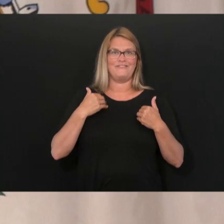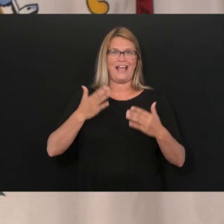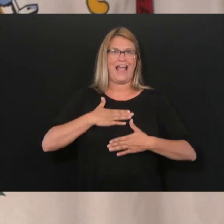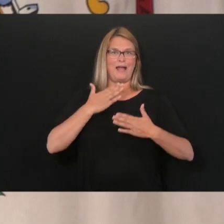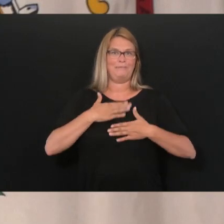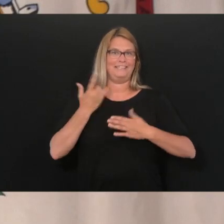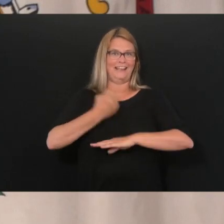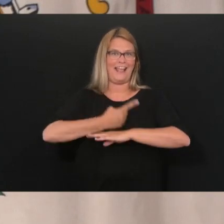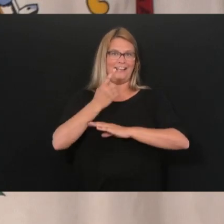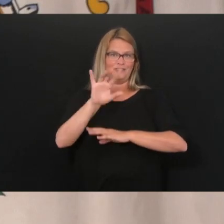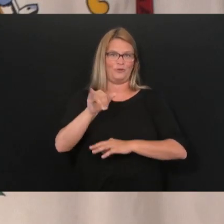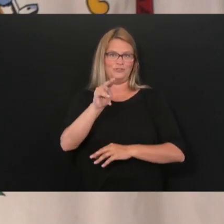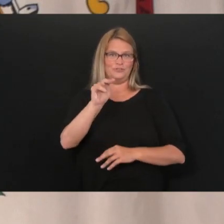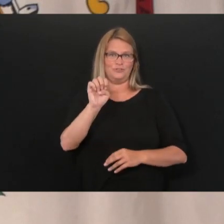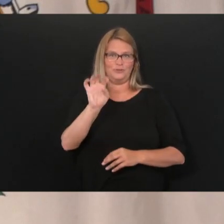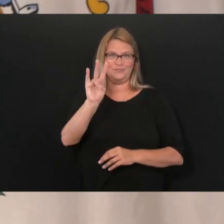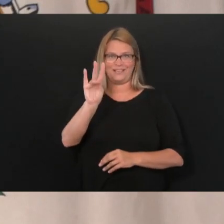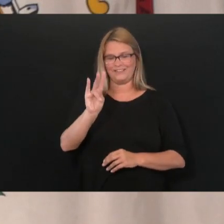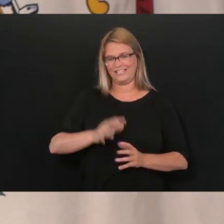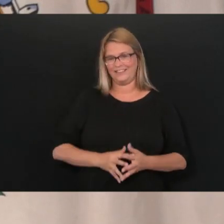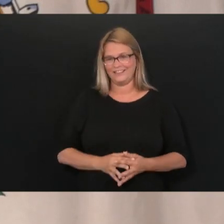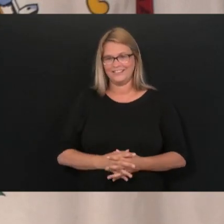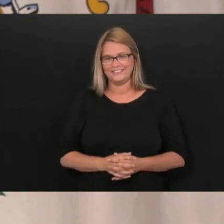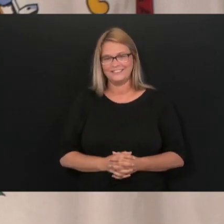17th. So.